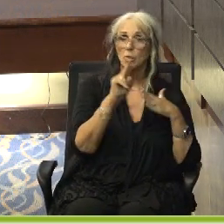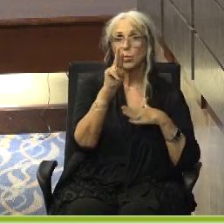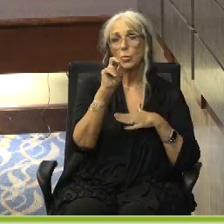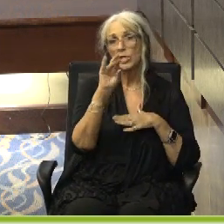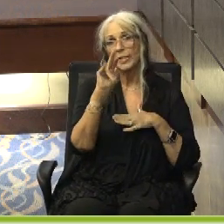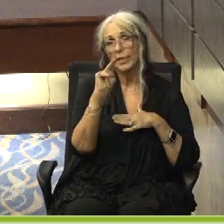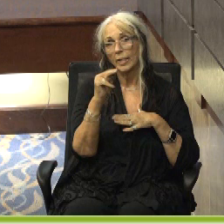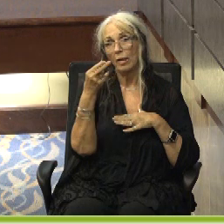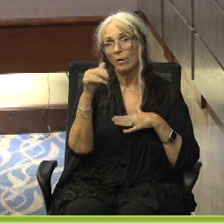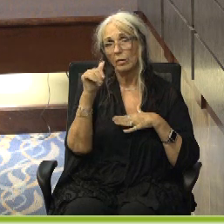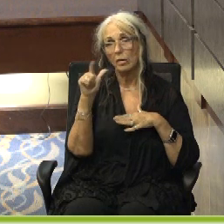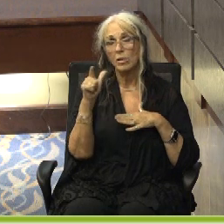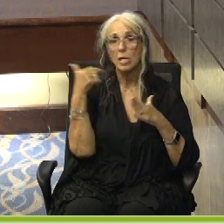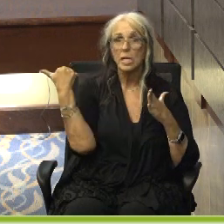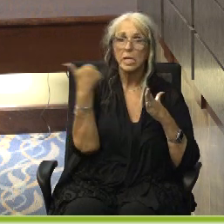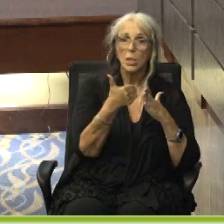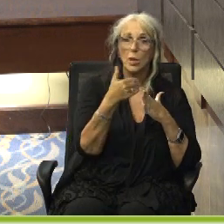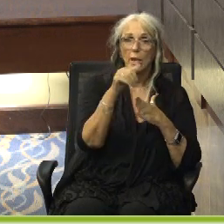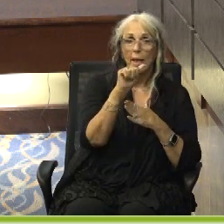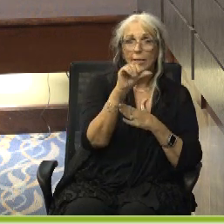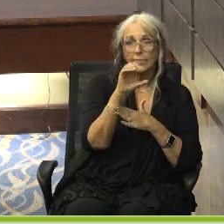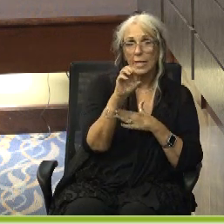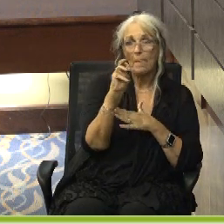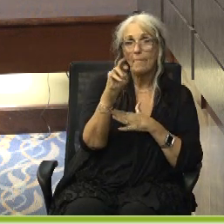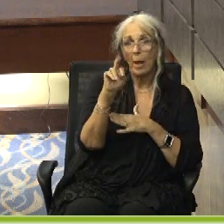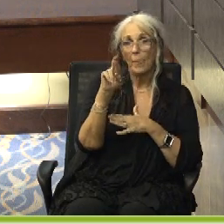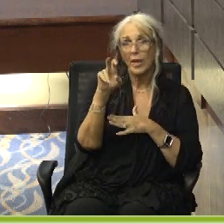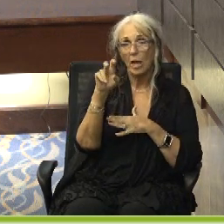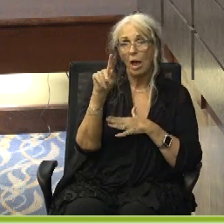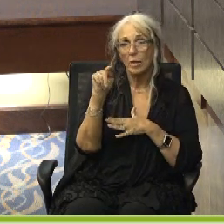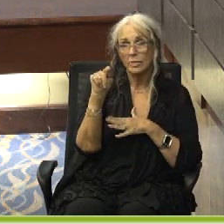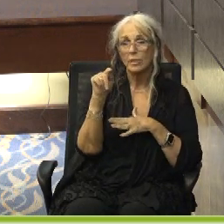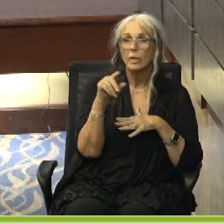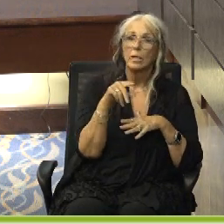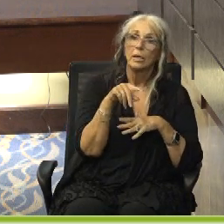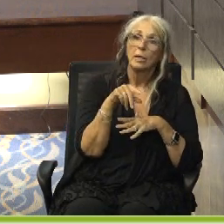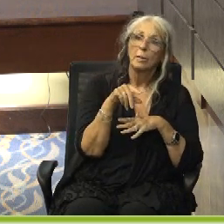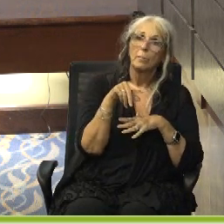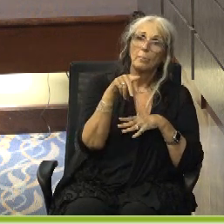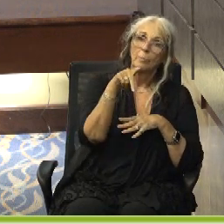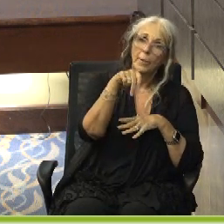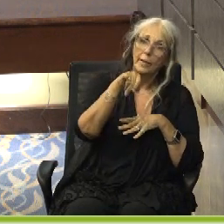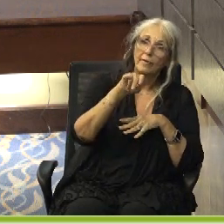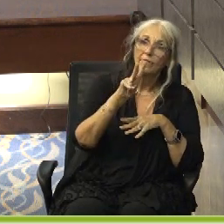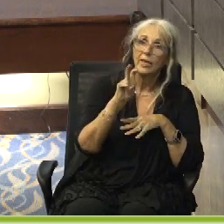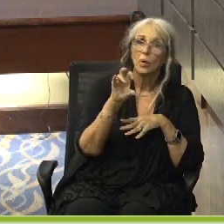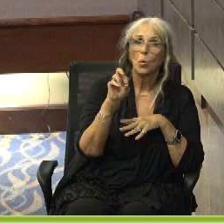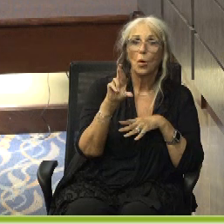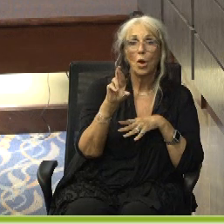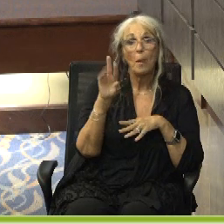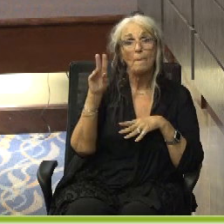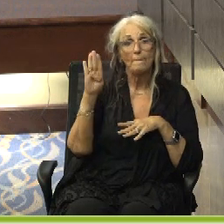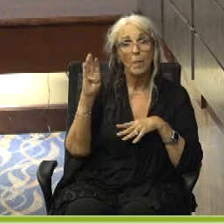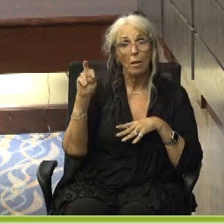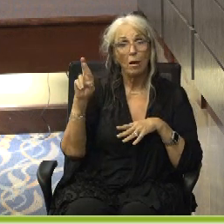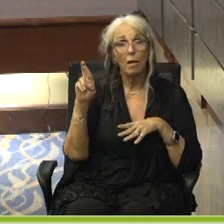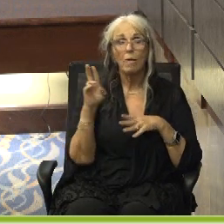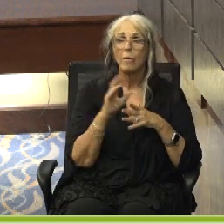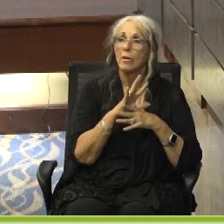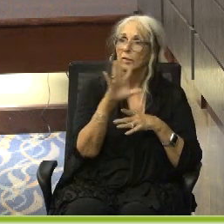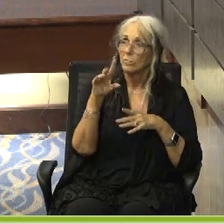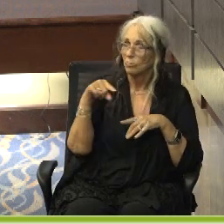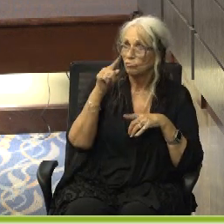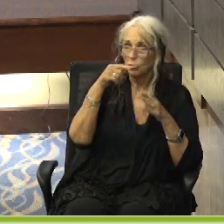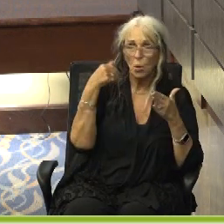Hall, around the corner from AC Marriott, which is incoming. Pivovar is right down the road, as well as Magnolia Market.